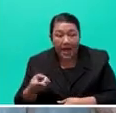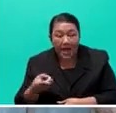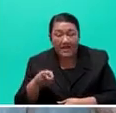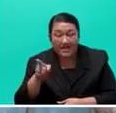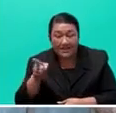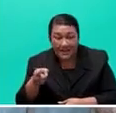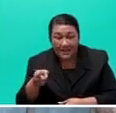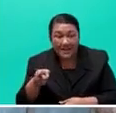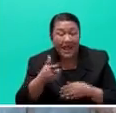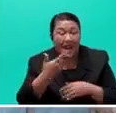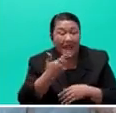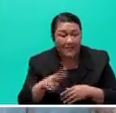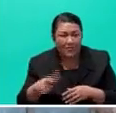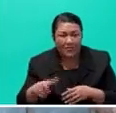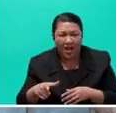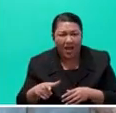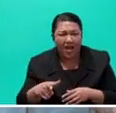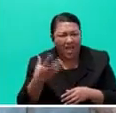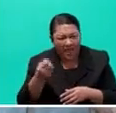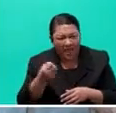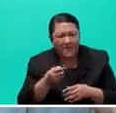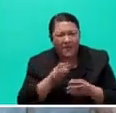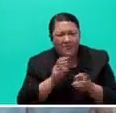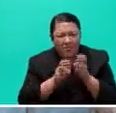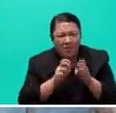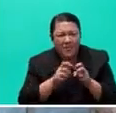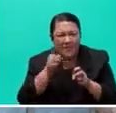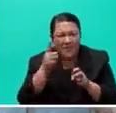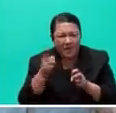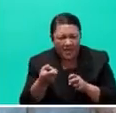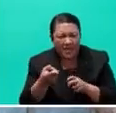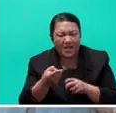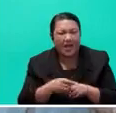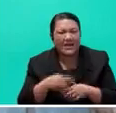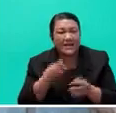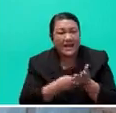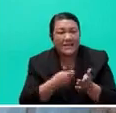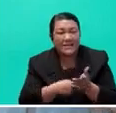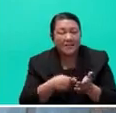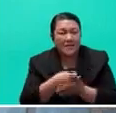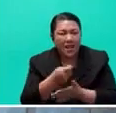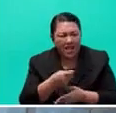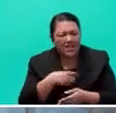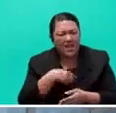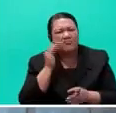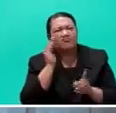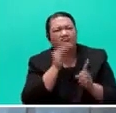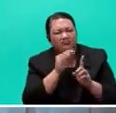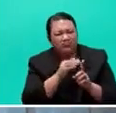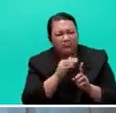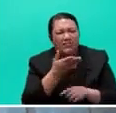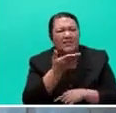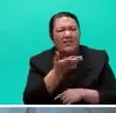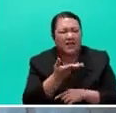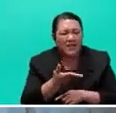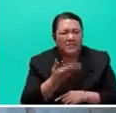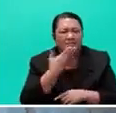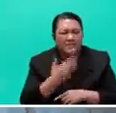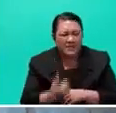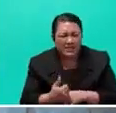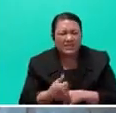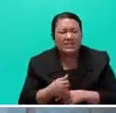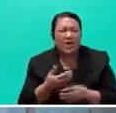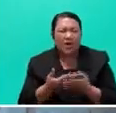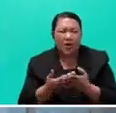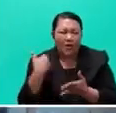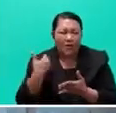facing at the moment. The ratepayers are basically crying and they are requesting When we were there, they requested us that please